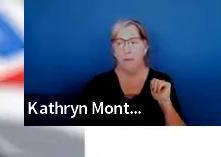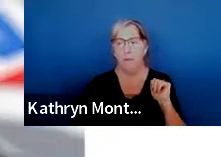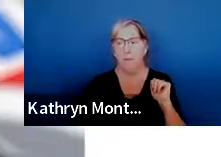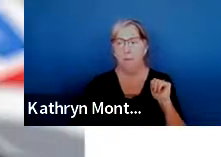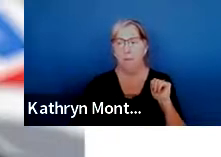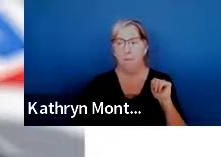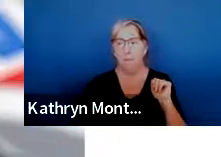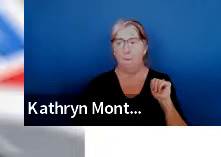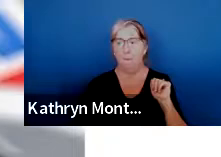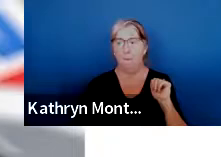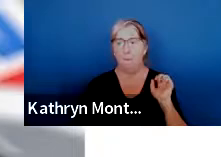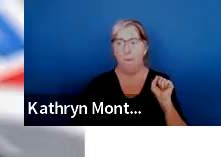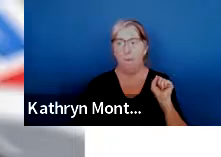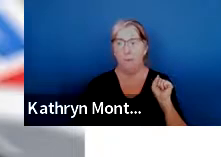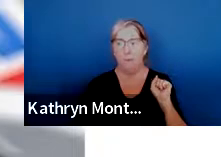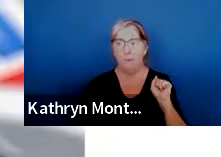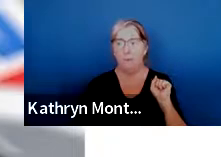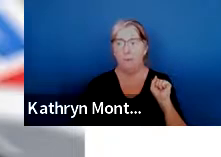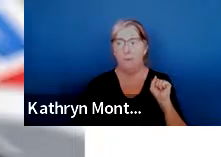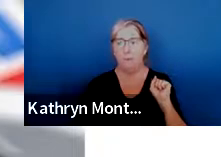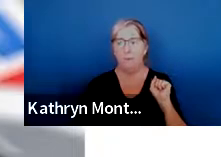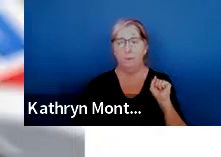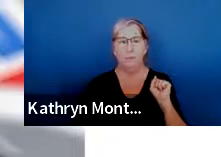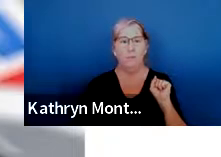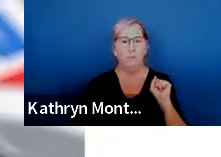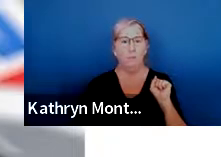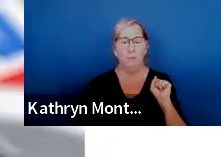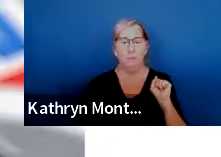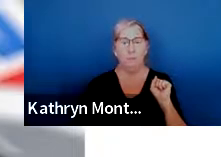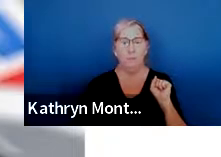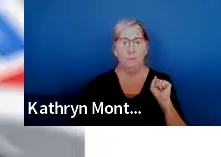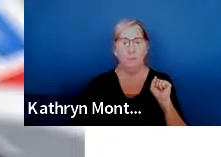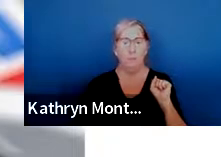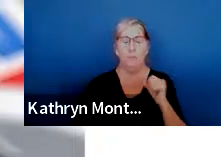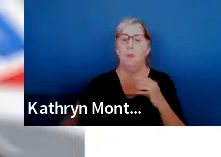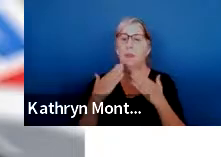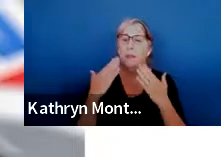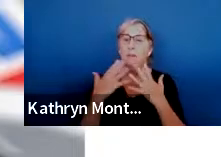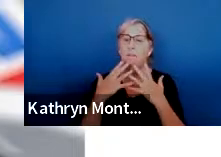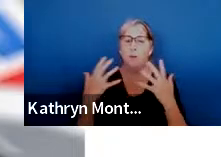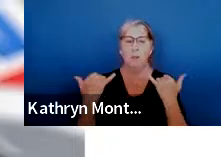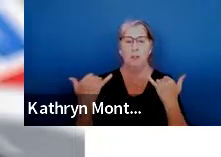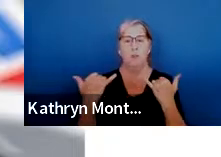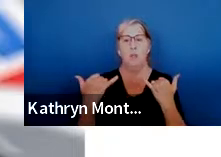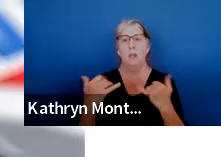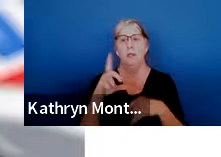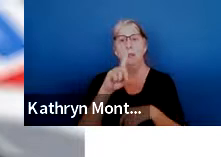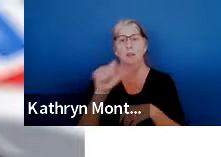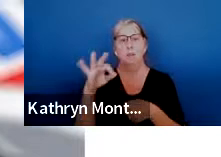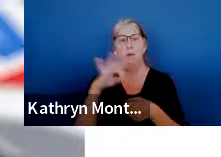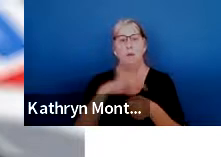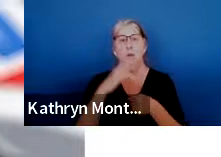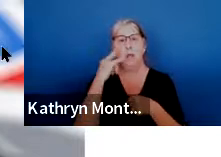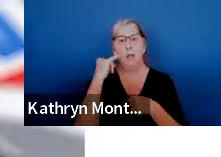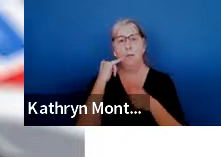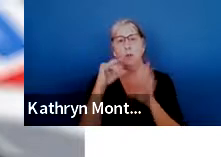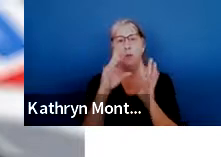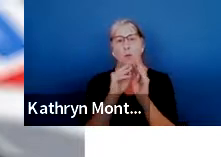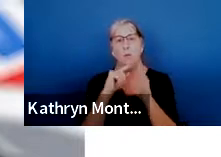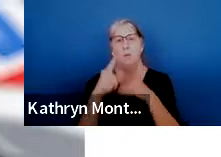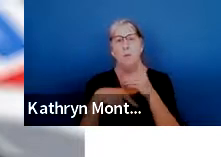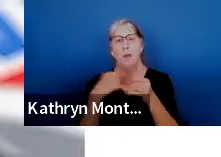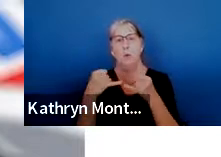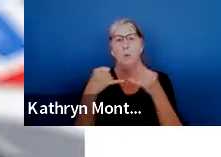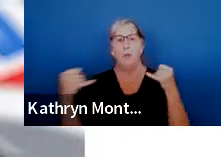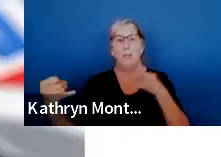Great, thank you very much. So yeah, today is our Disability Vote California webinar on redistricting